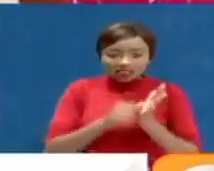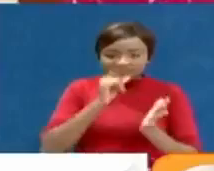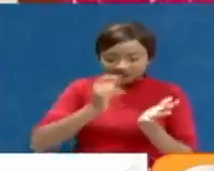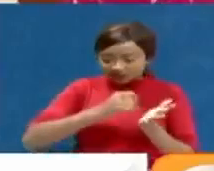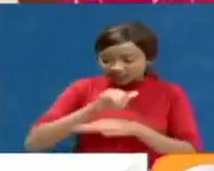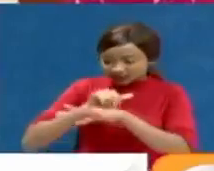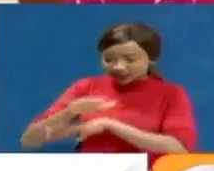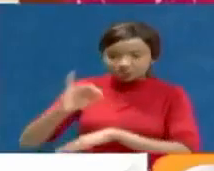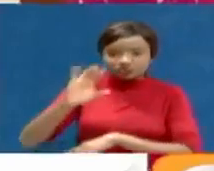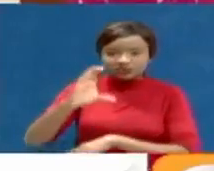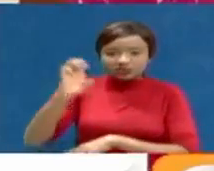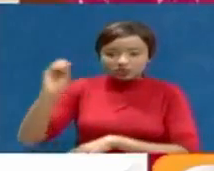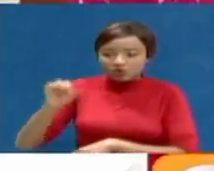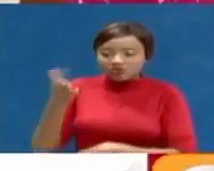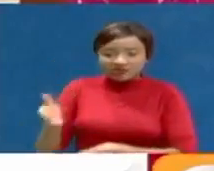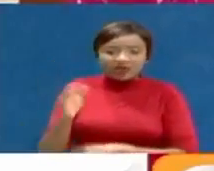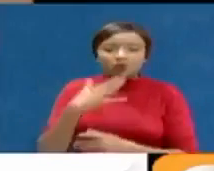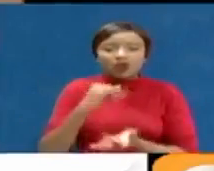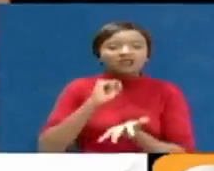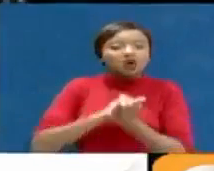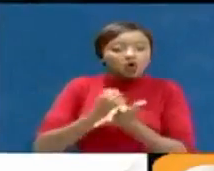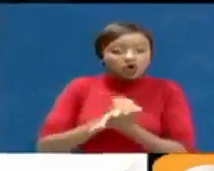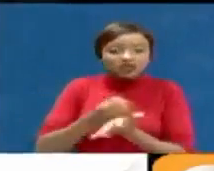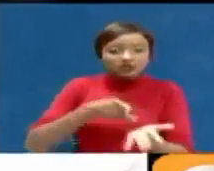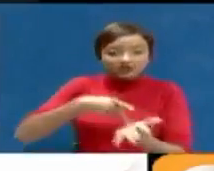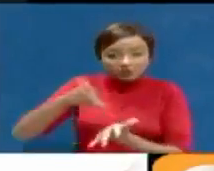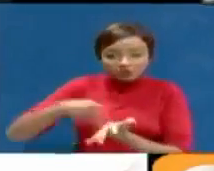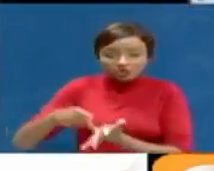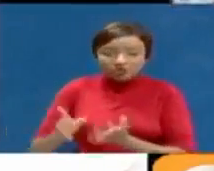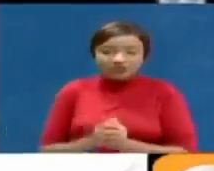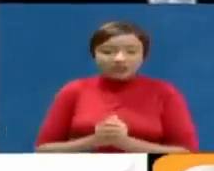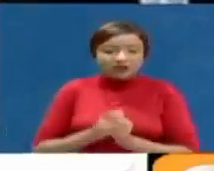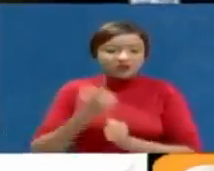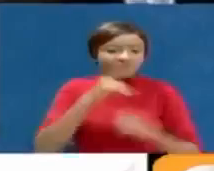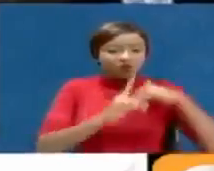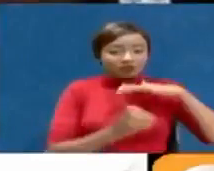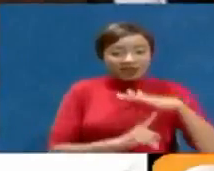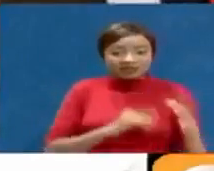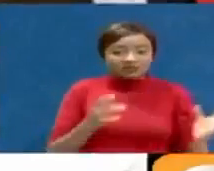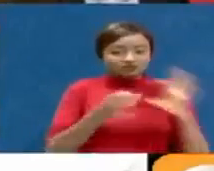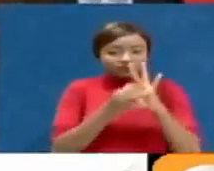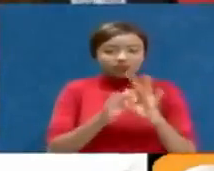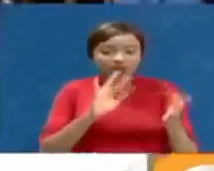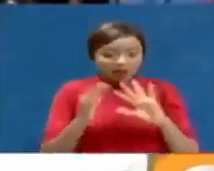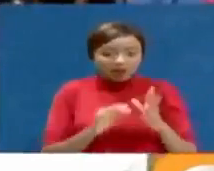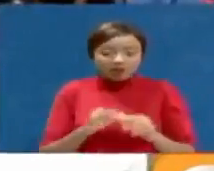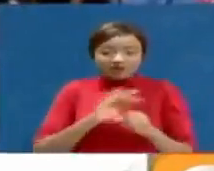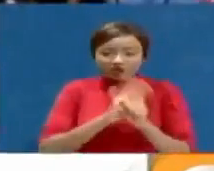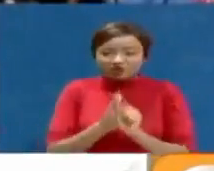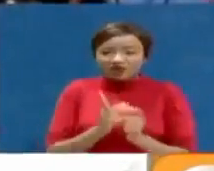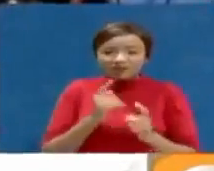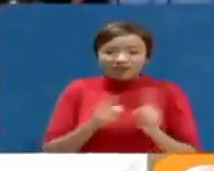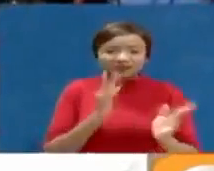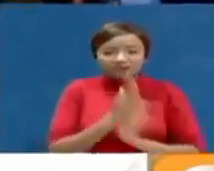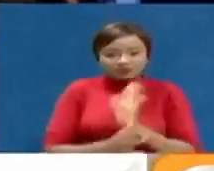CEO Jonah Manjari, communicating an audit of procurement made on behalf of the ministry relating to COVID-19, whose payments are to be